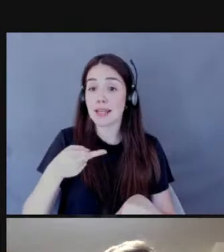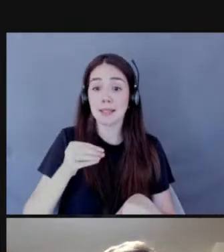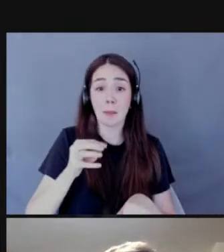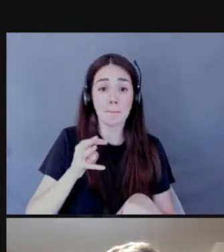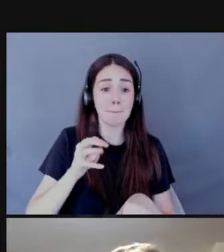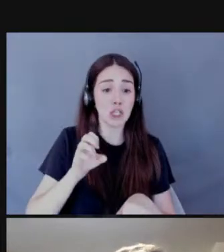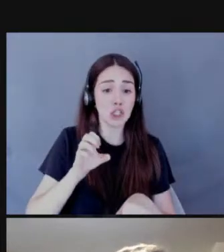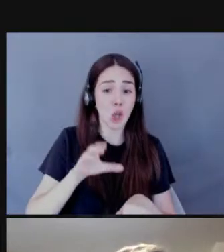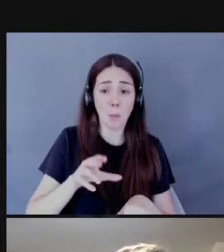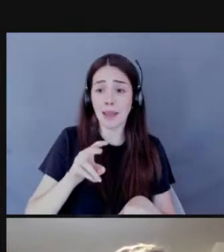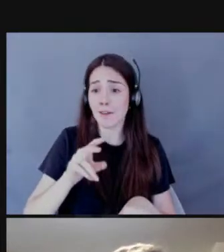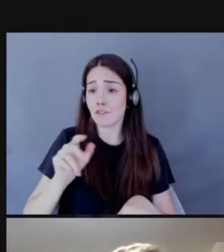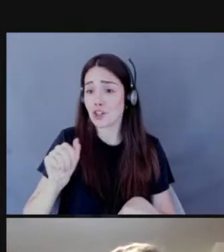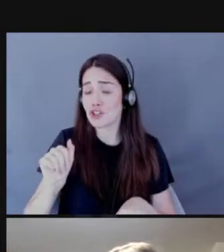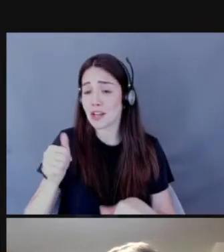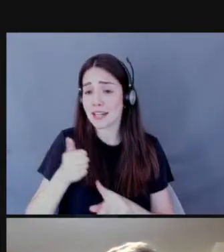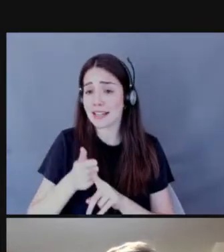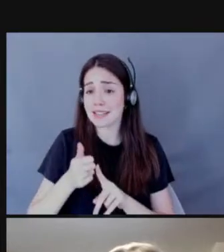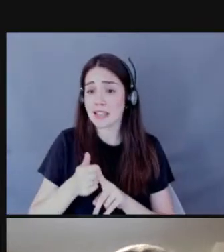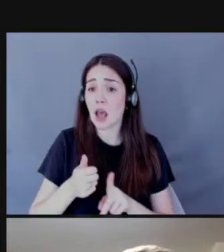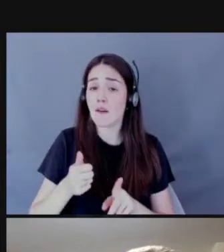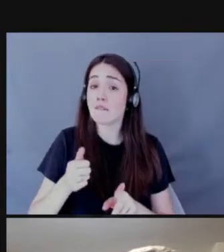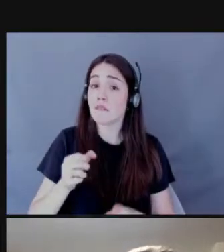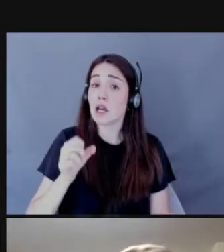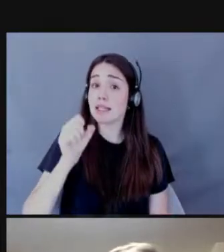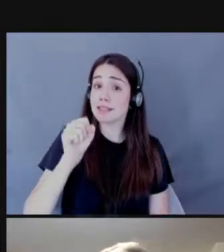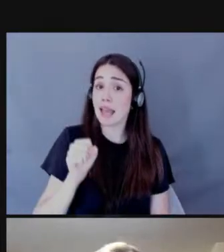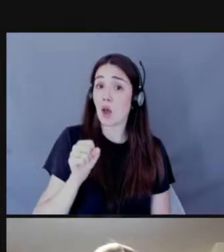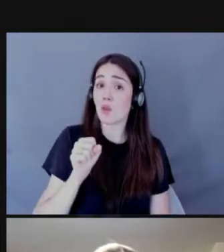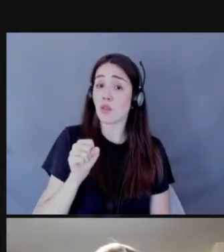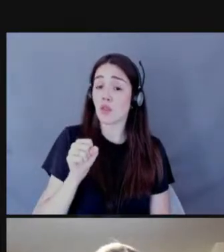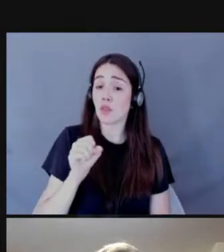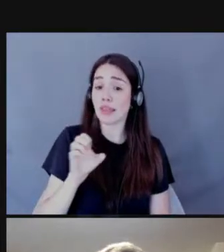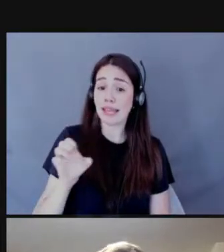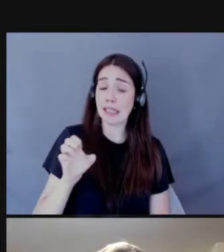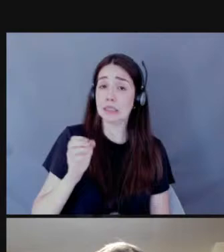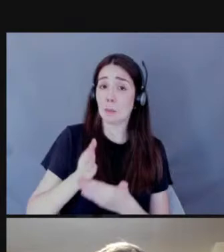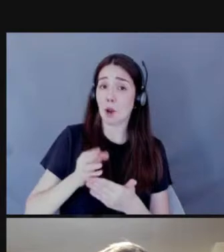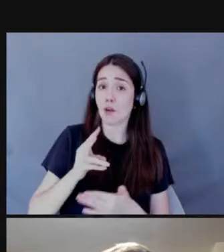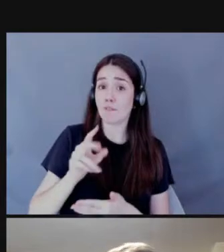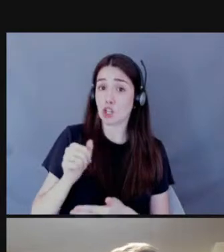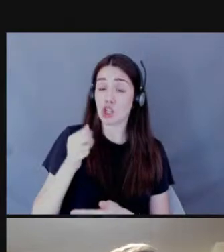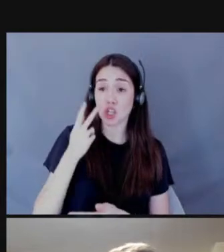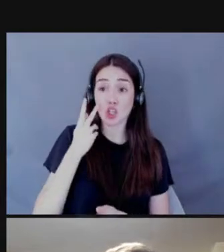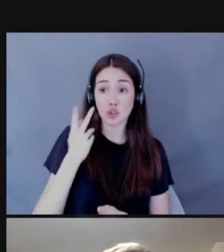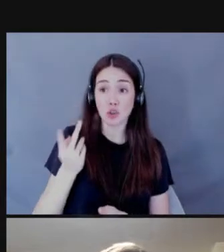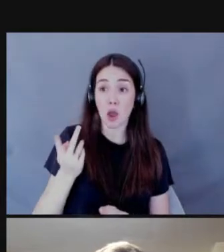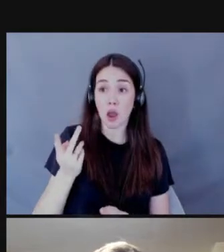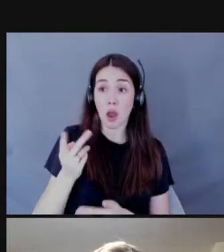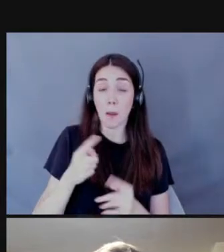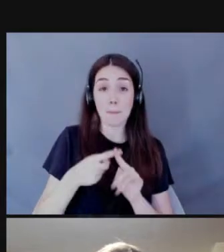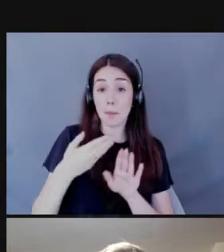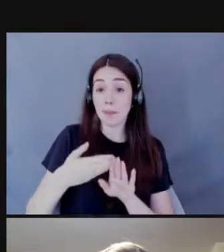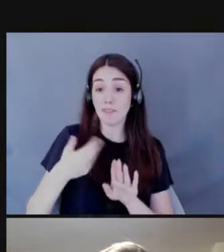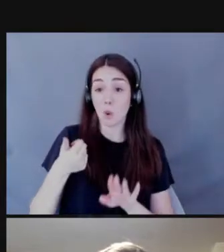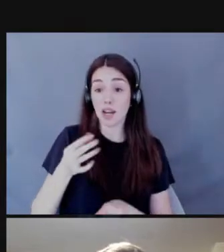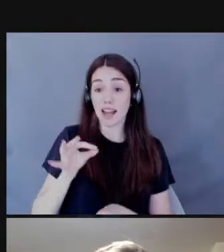sightings all over the southeastern part of Virginia, and there were no sightings really before